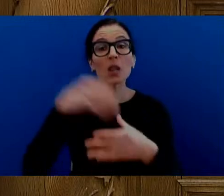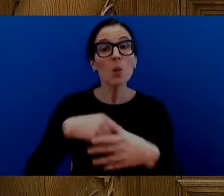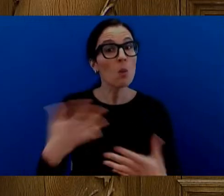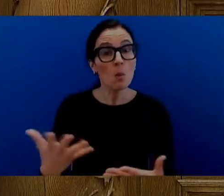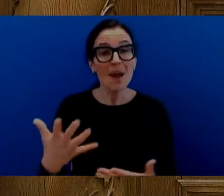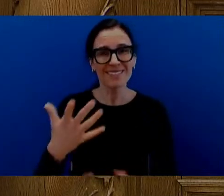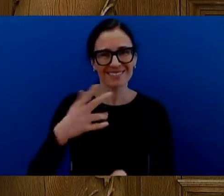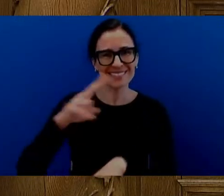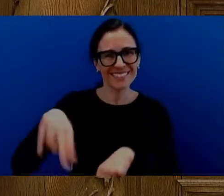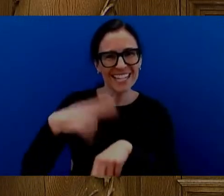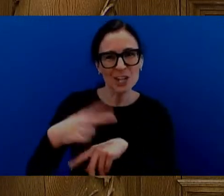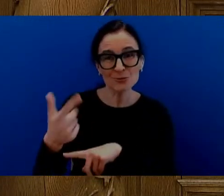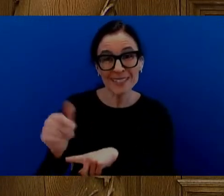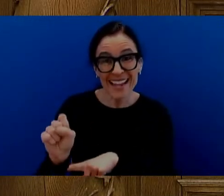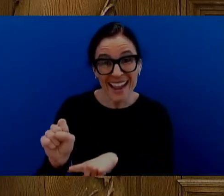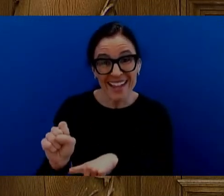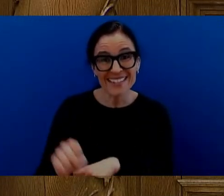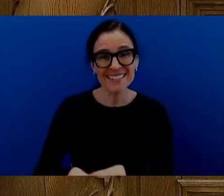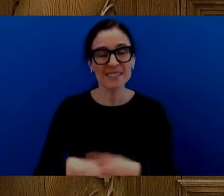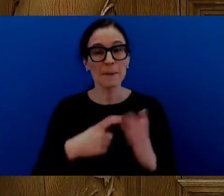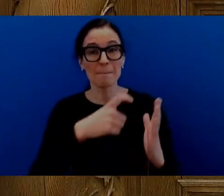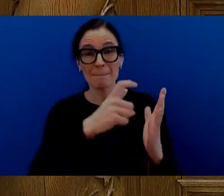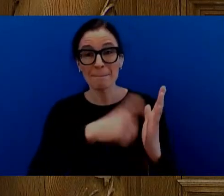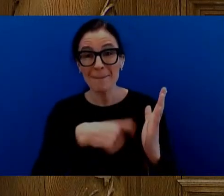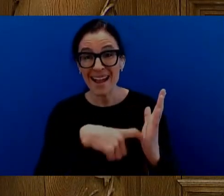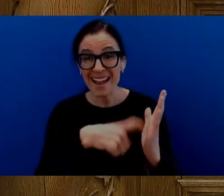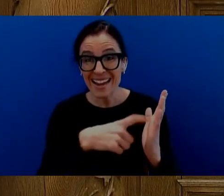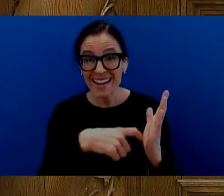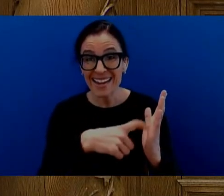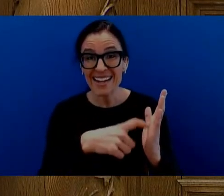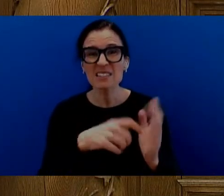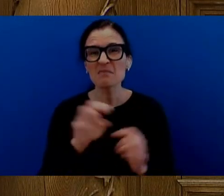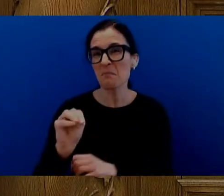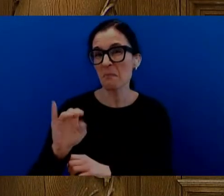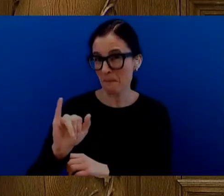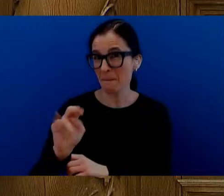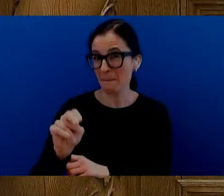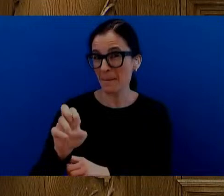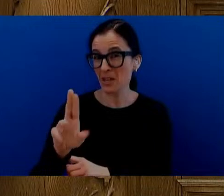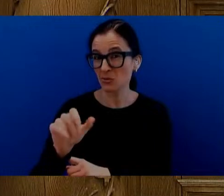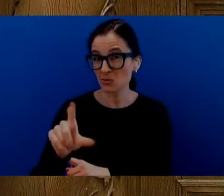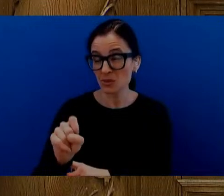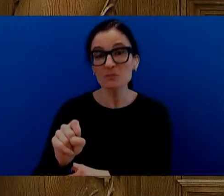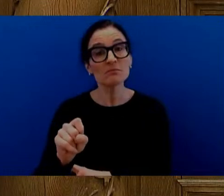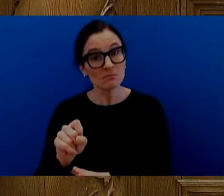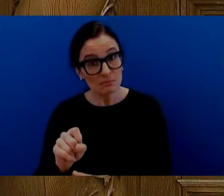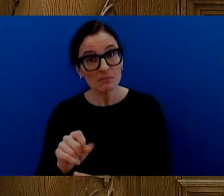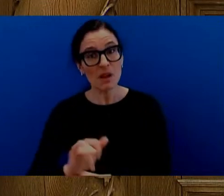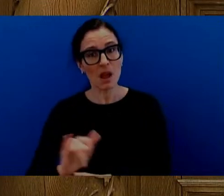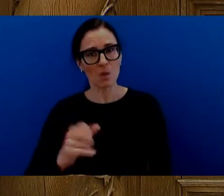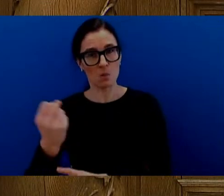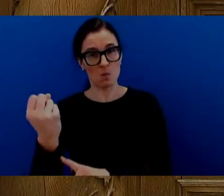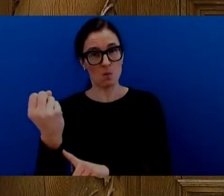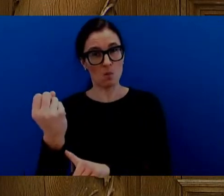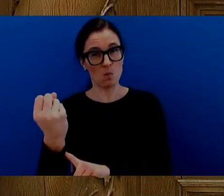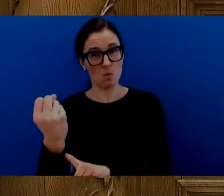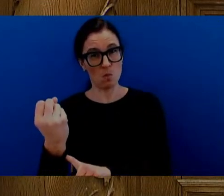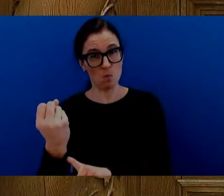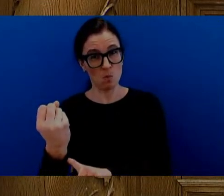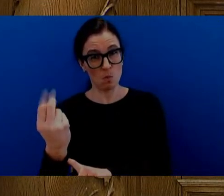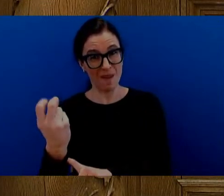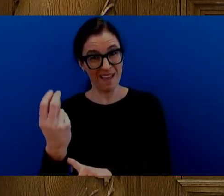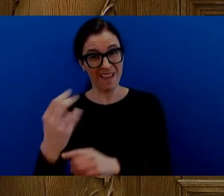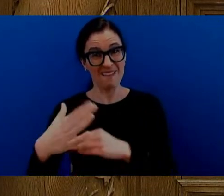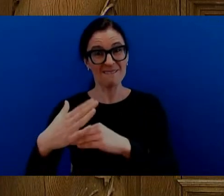billion in investment. 12 of them are majority First Nations owned. These projects are estimated to create more